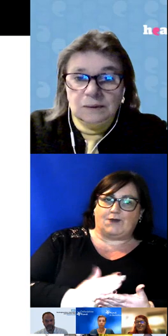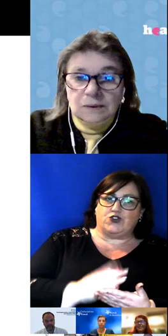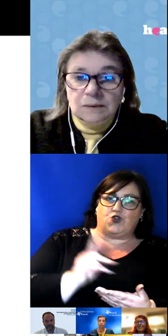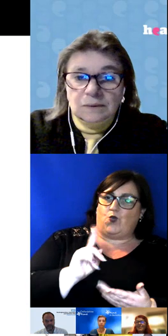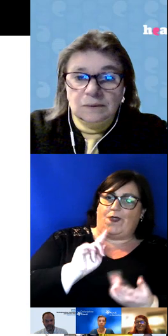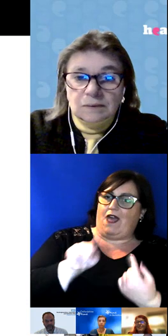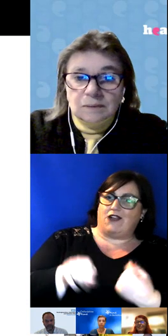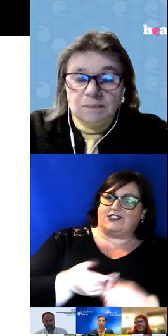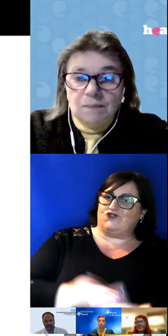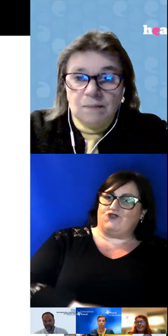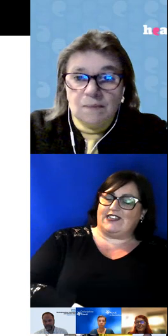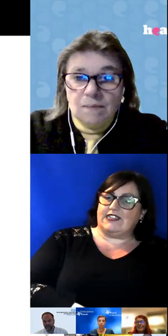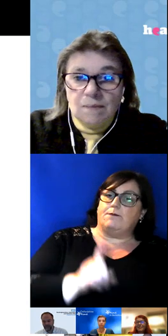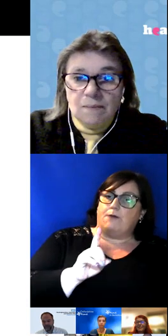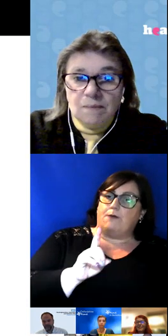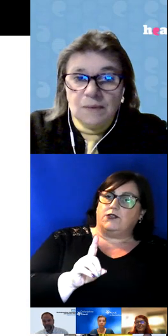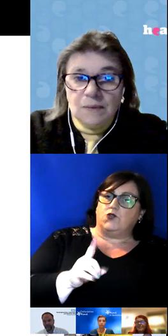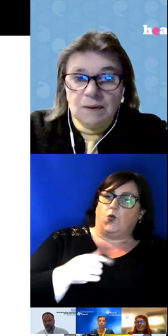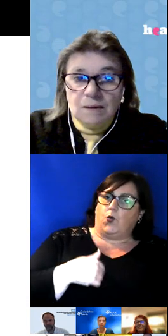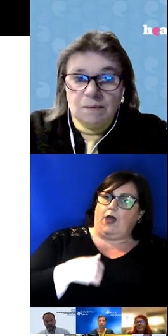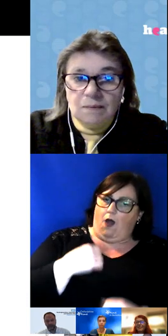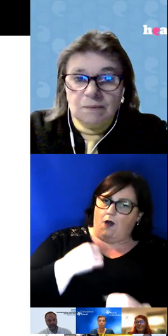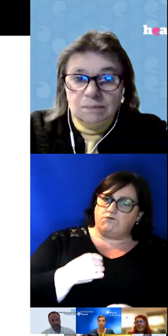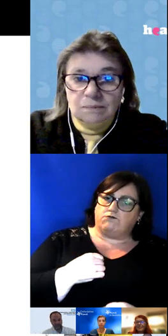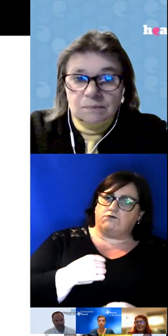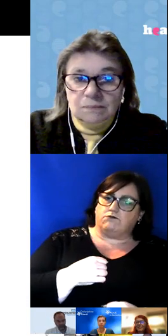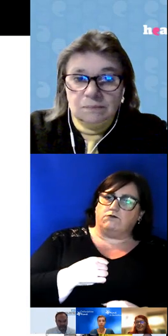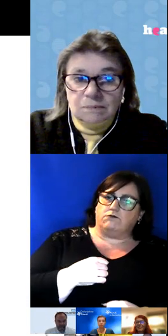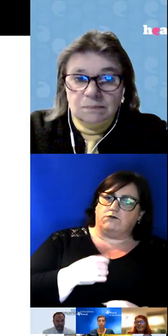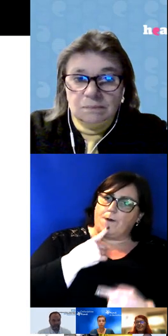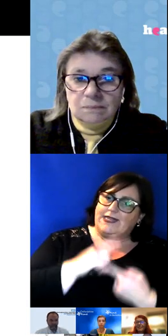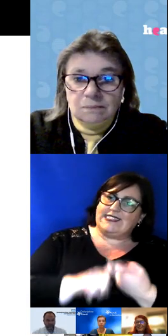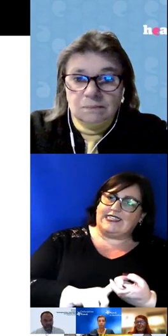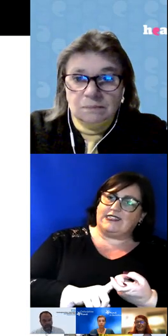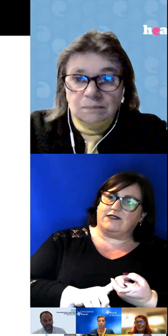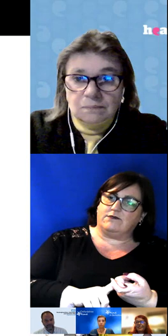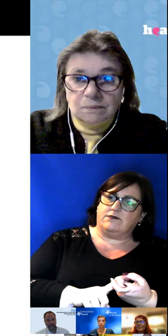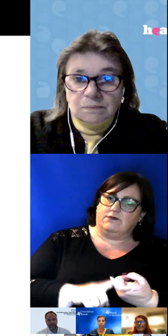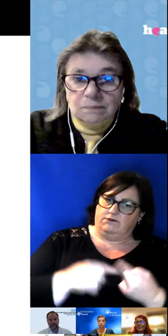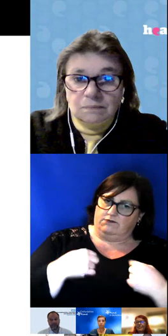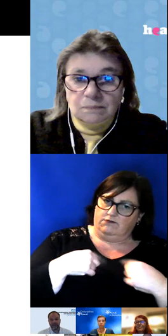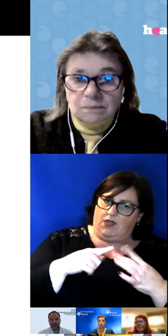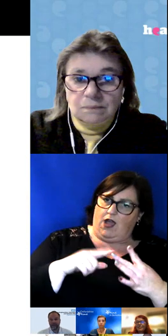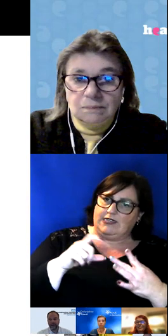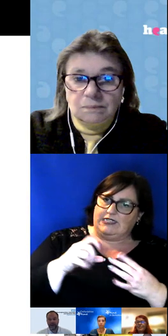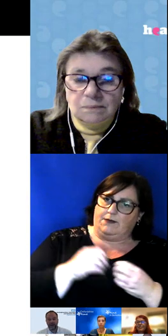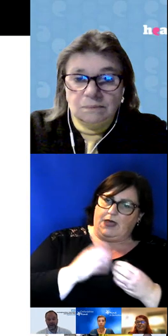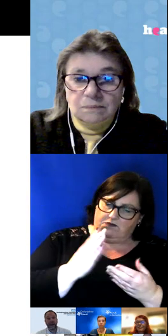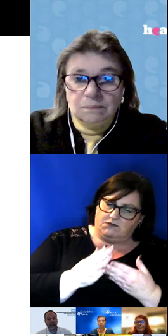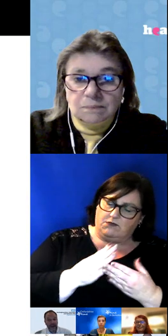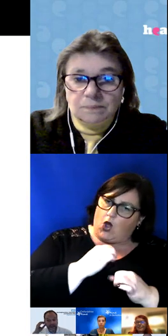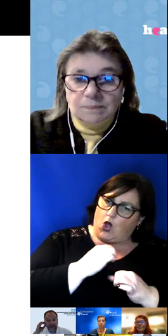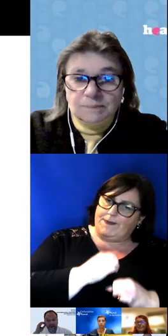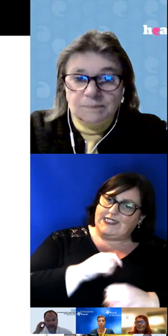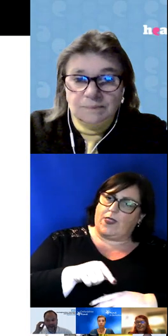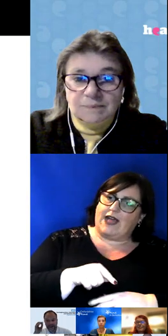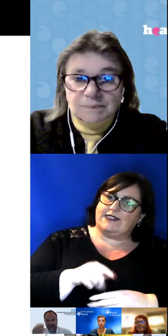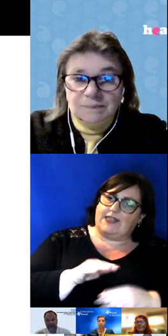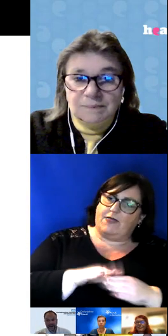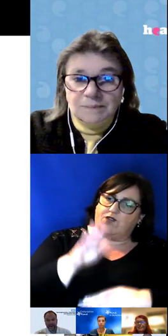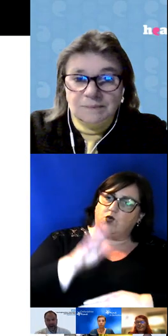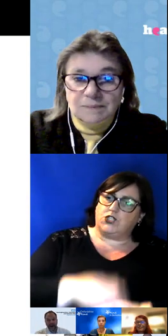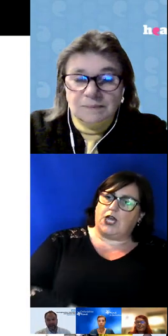it is clearly a commitment from the ICP that that's how we will be working in the future. Dan, you've got your hand up. Yeah, I suppose